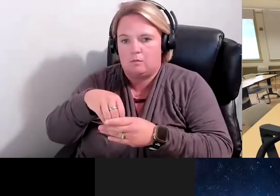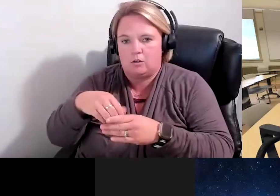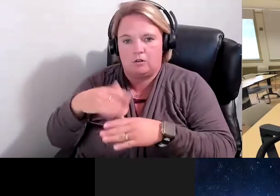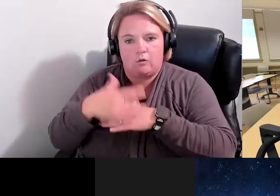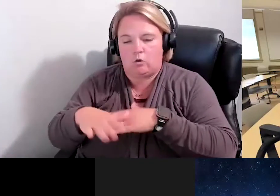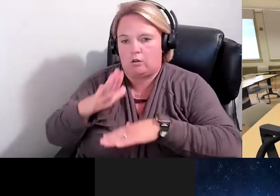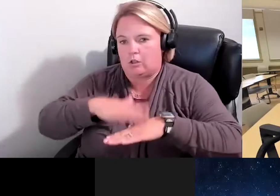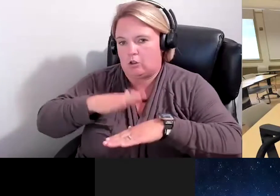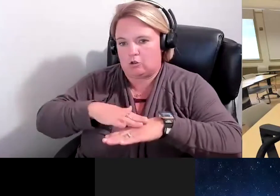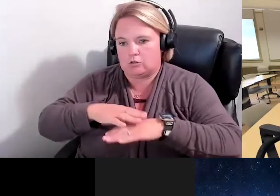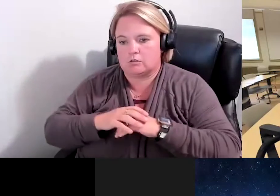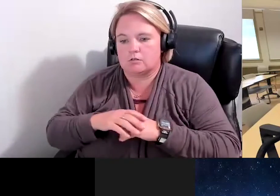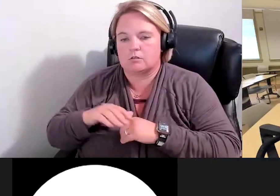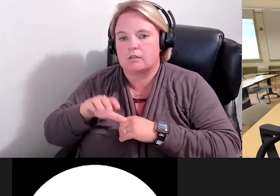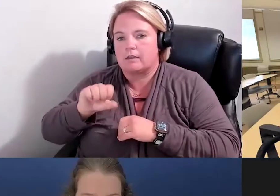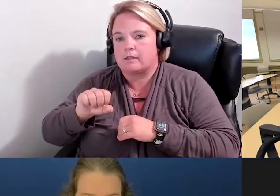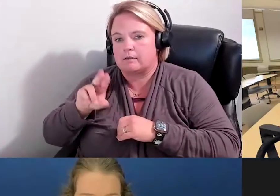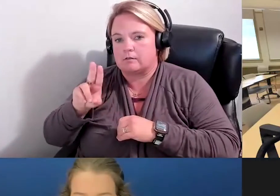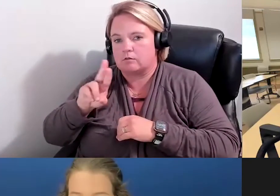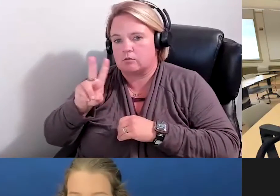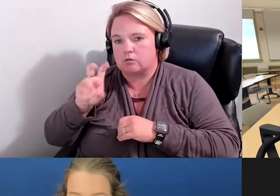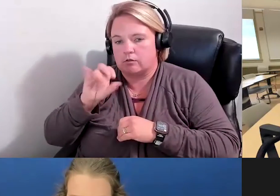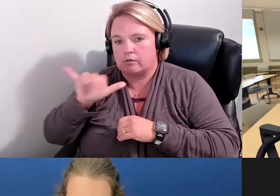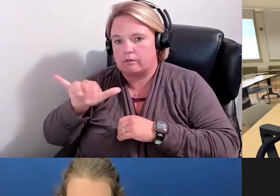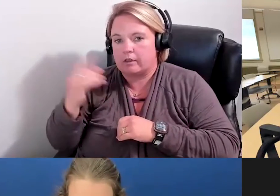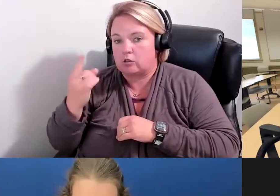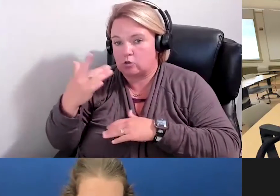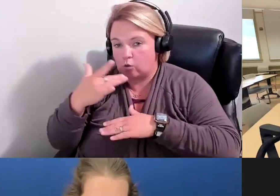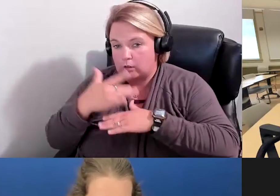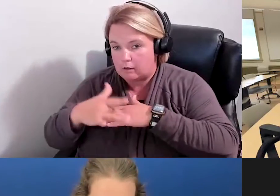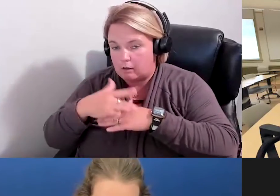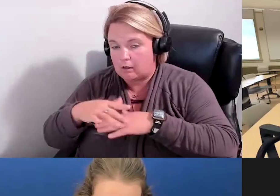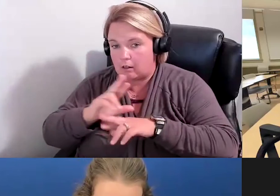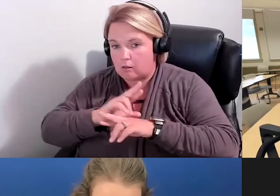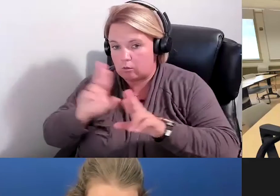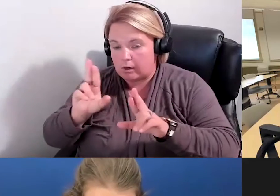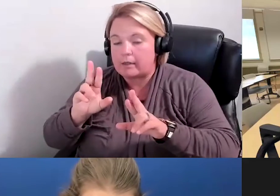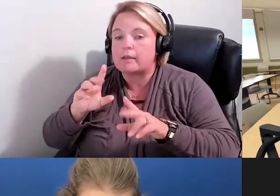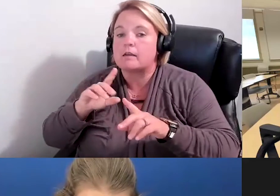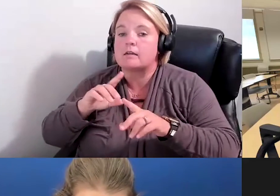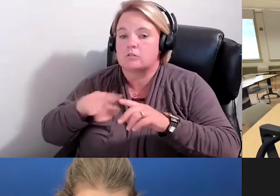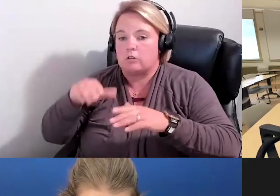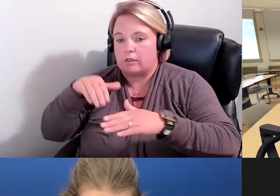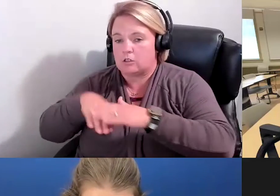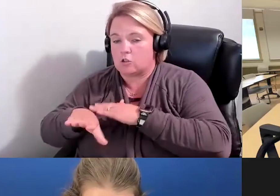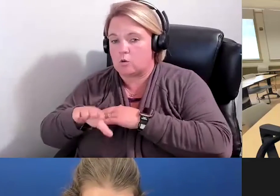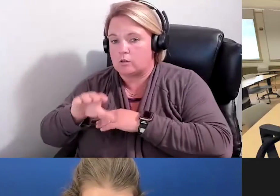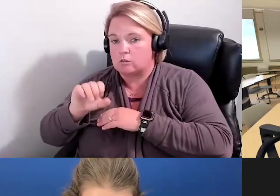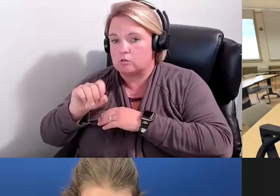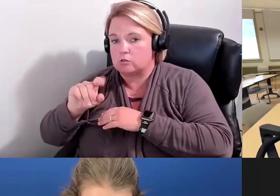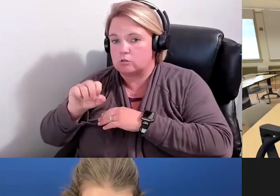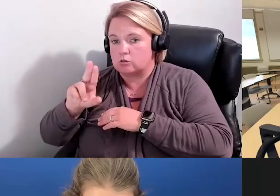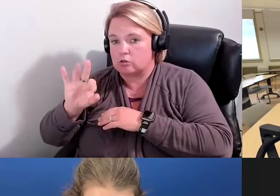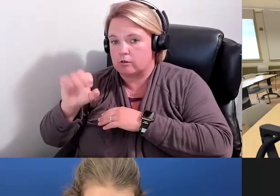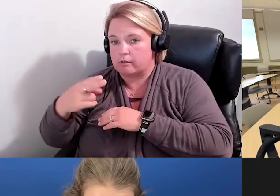alert. The survey is always available for students through Starfish, so they can always go into the Starfish portal or